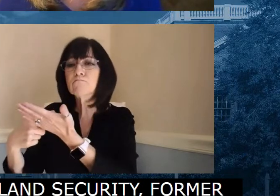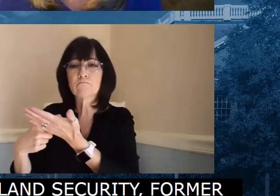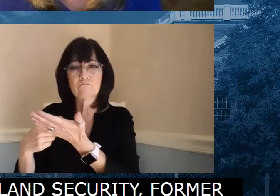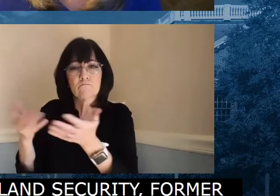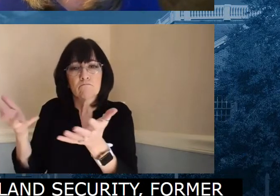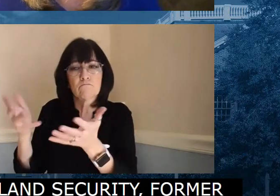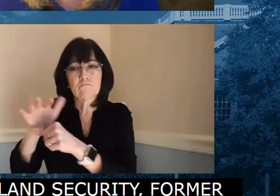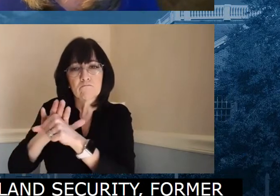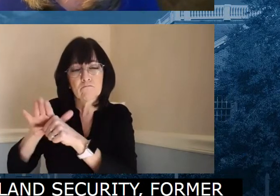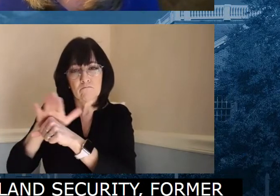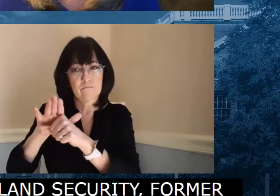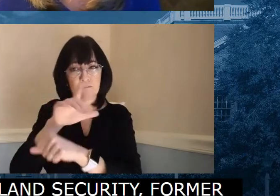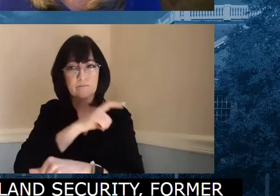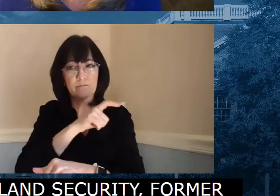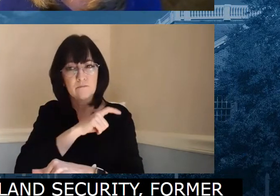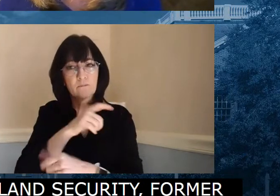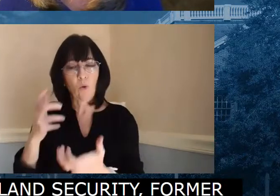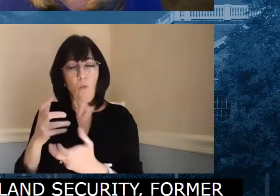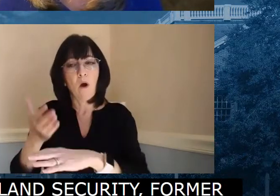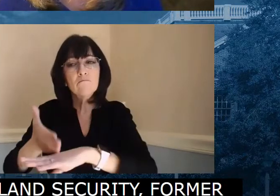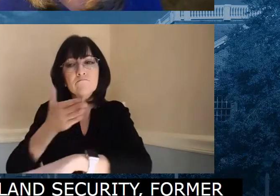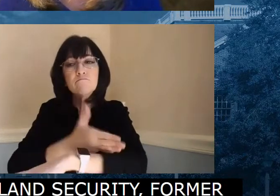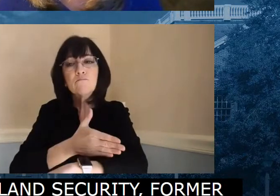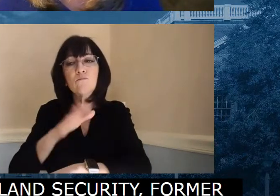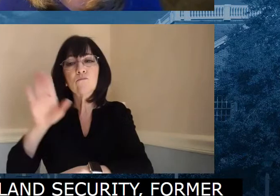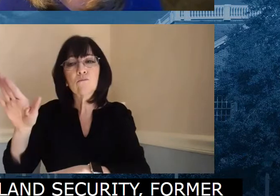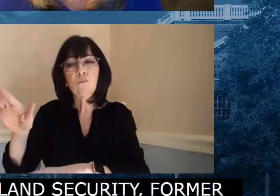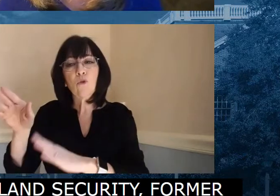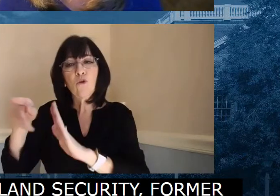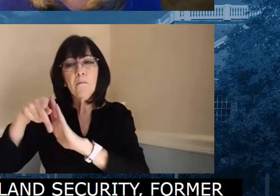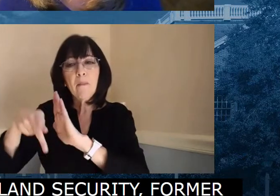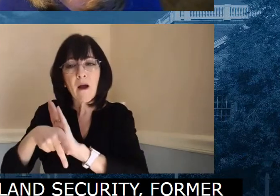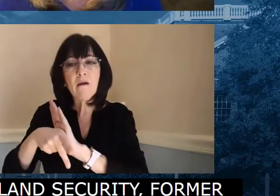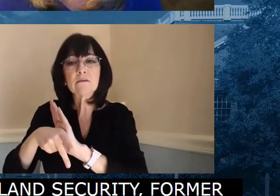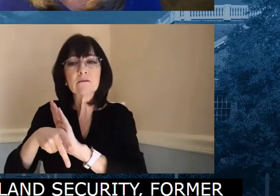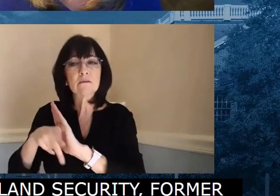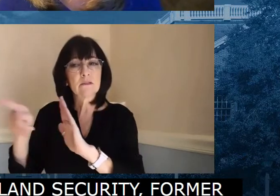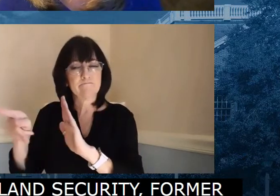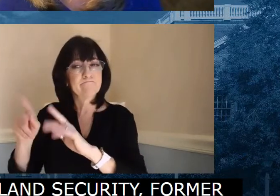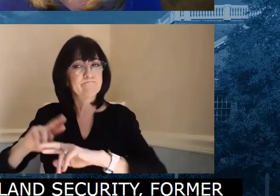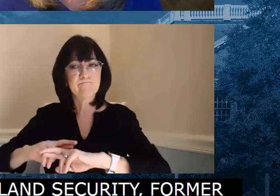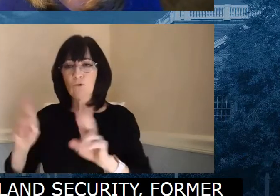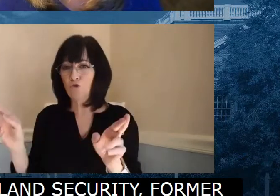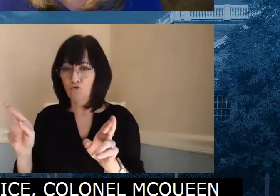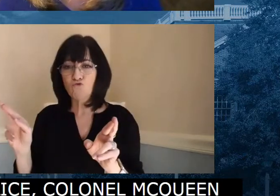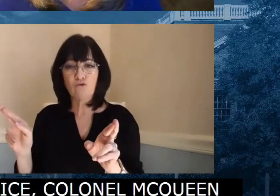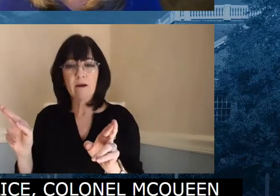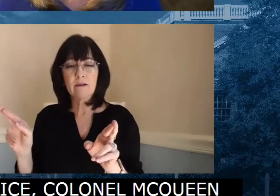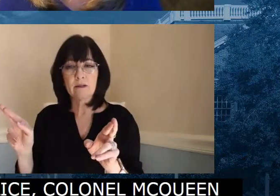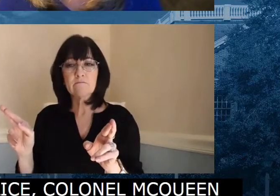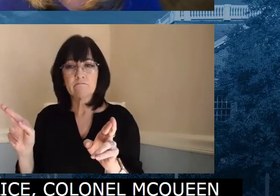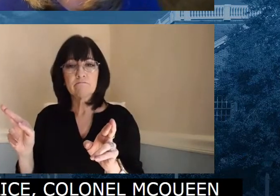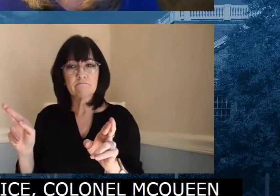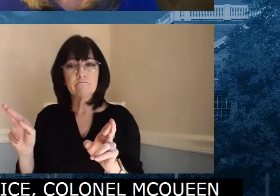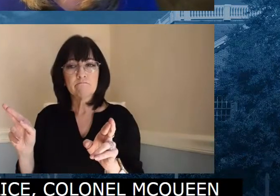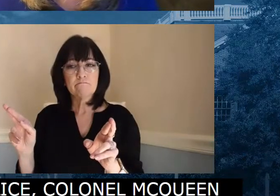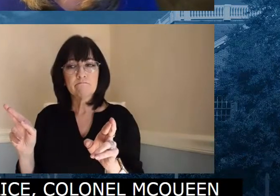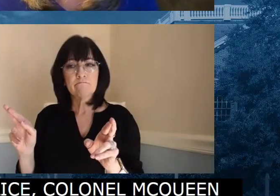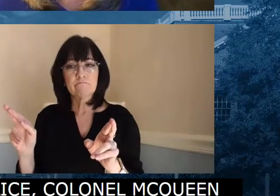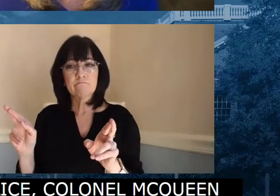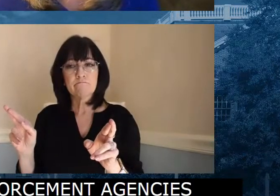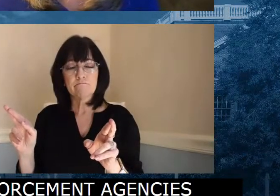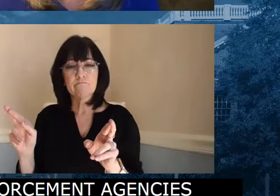folks are ready to be on the watch for adverse,